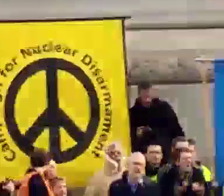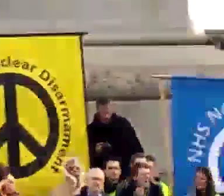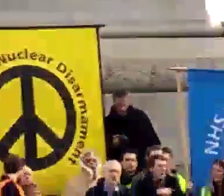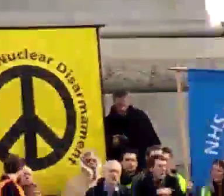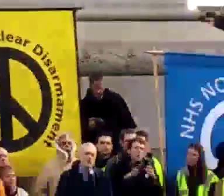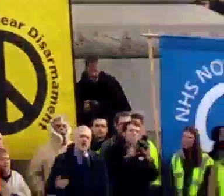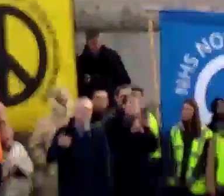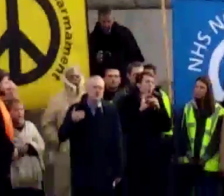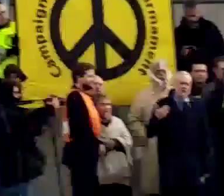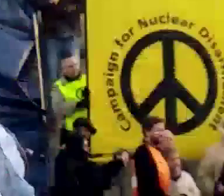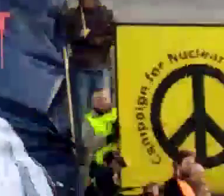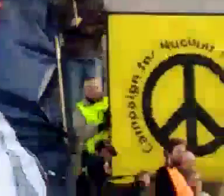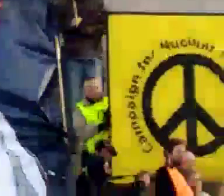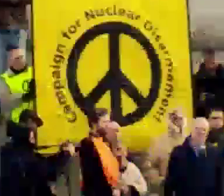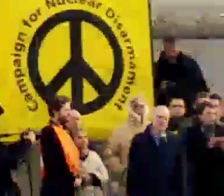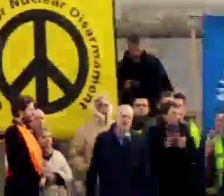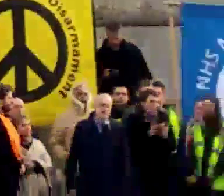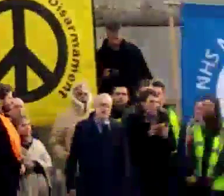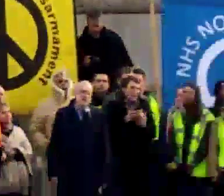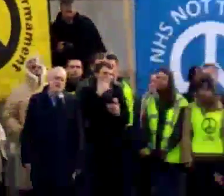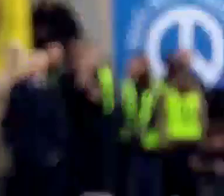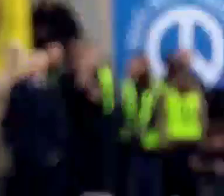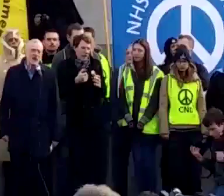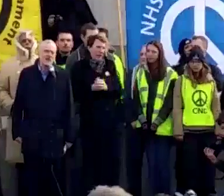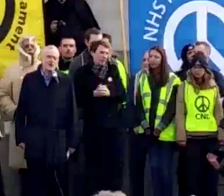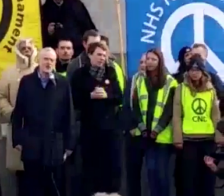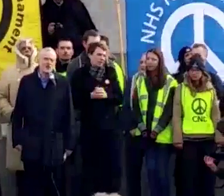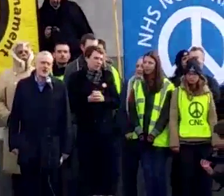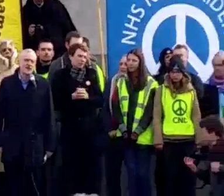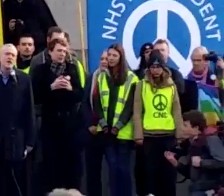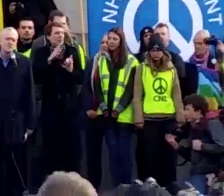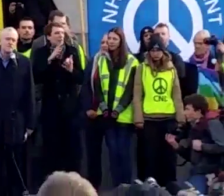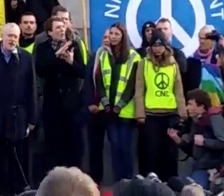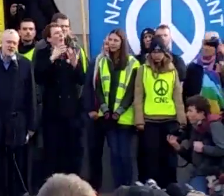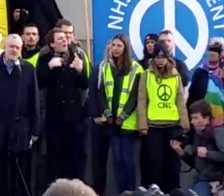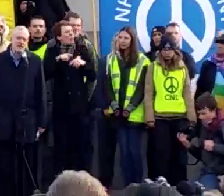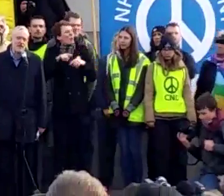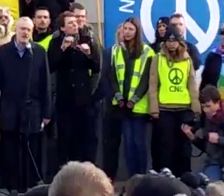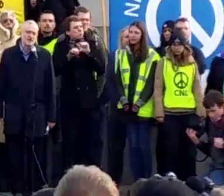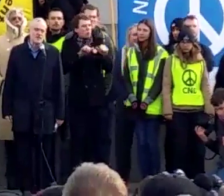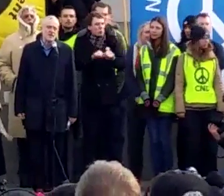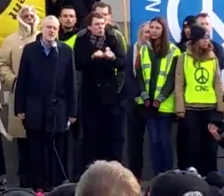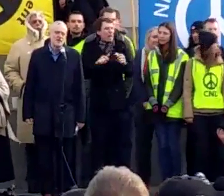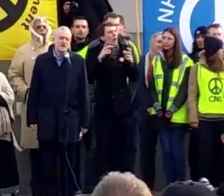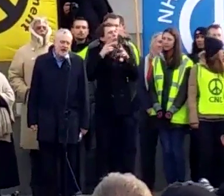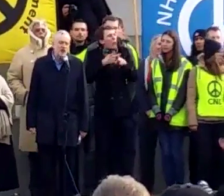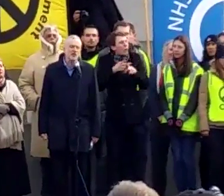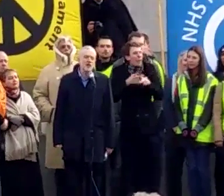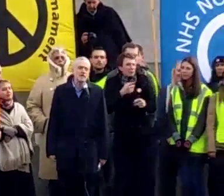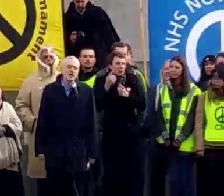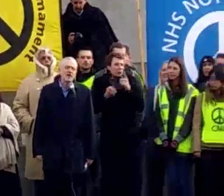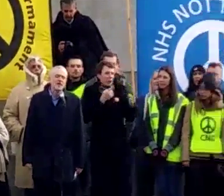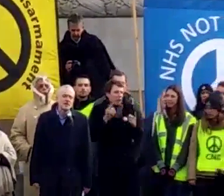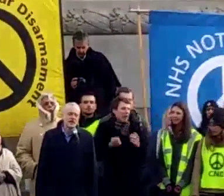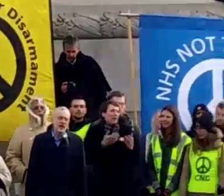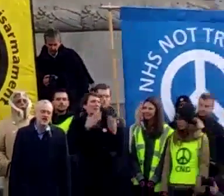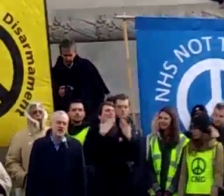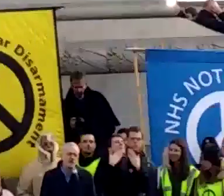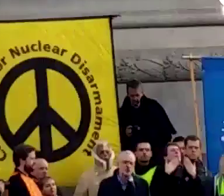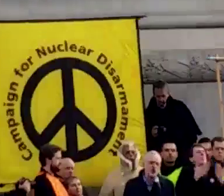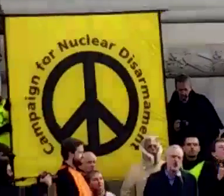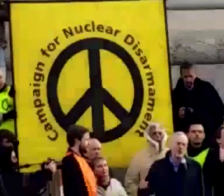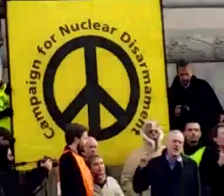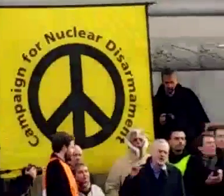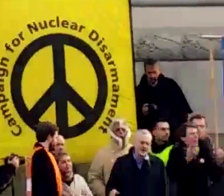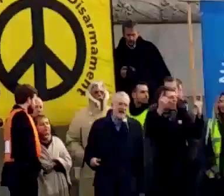working together. We have a serious process of looking after each other by that means. Thank you for coming to